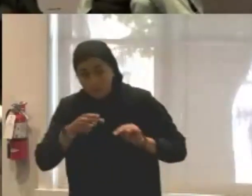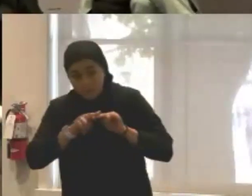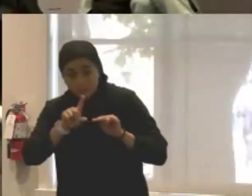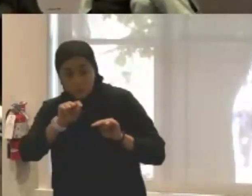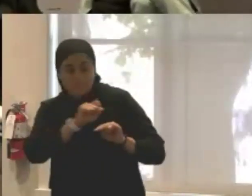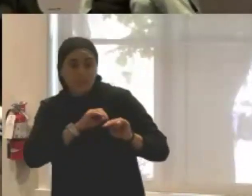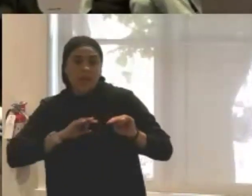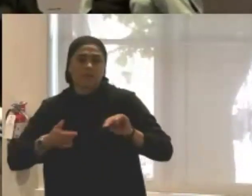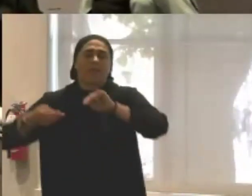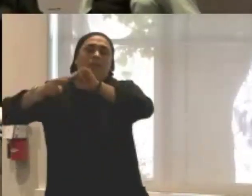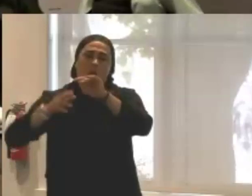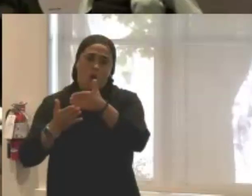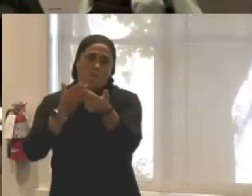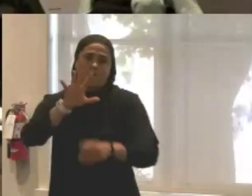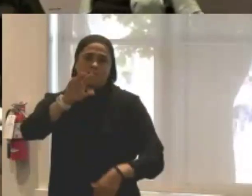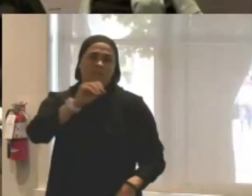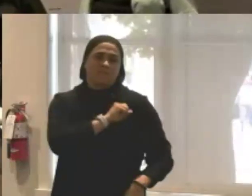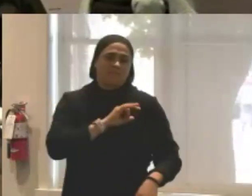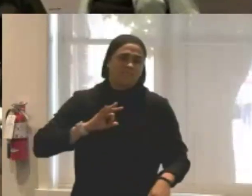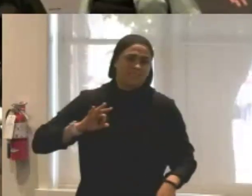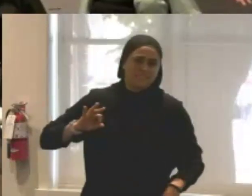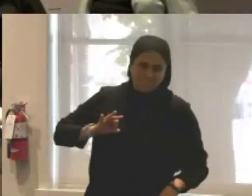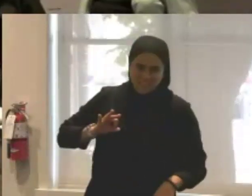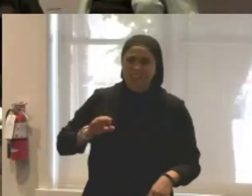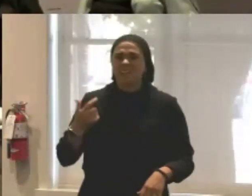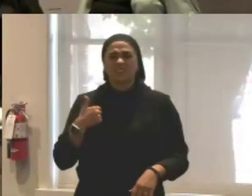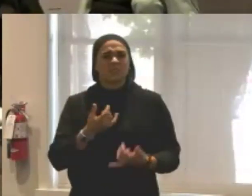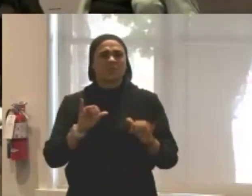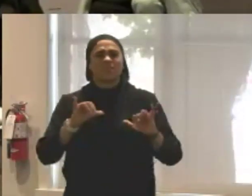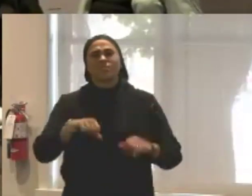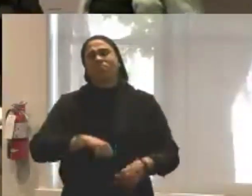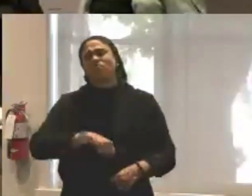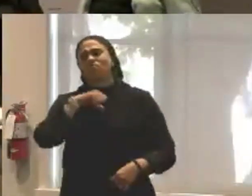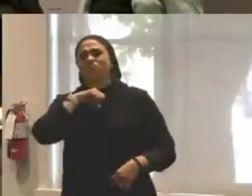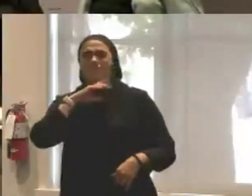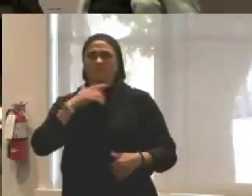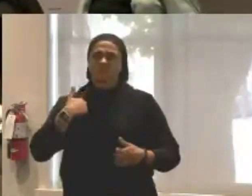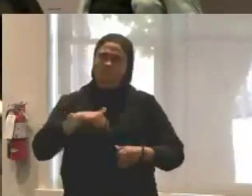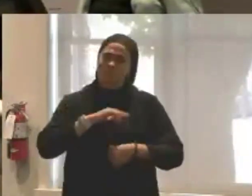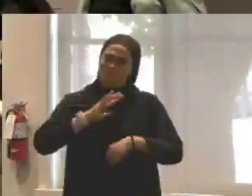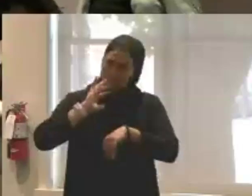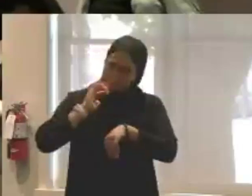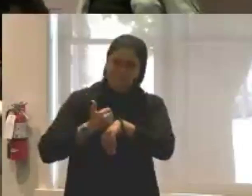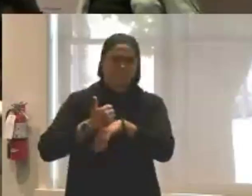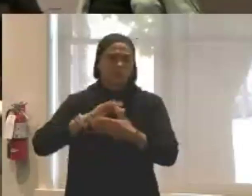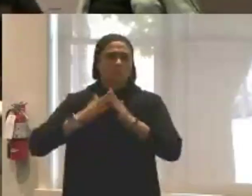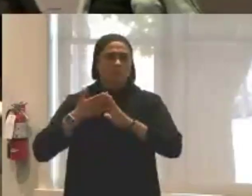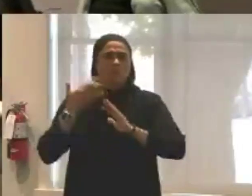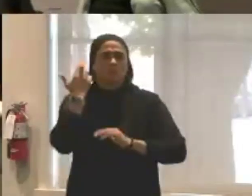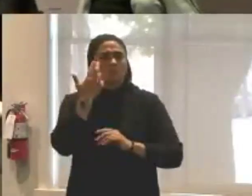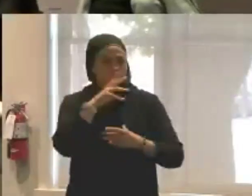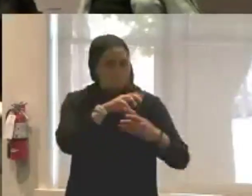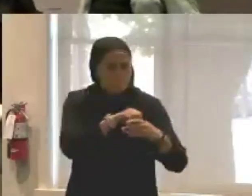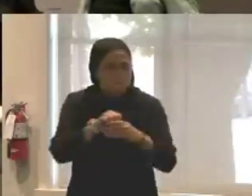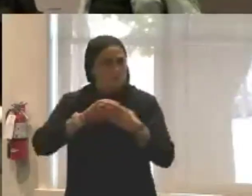We still pride ourselves in being community and grassroots based, because we are always there on the front lines listening to what community